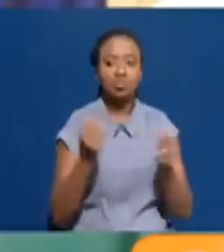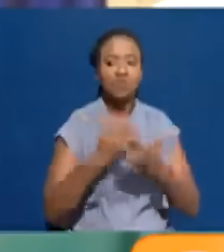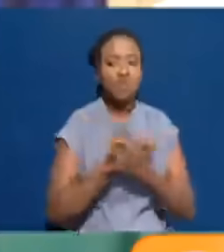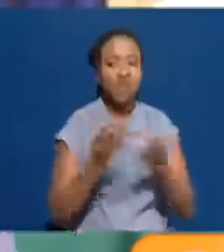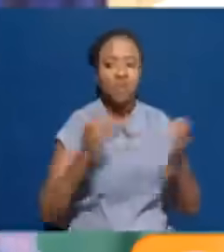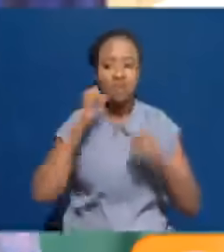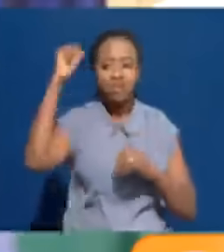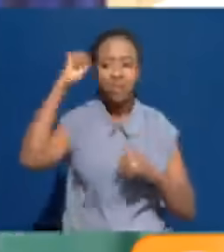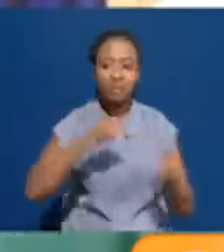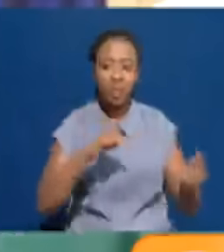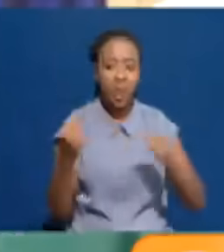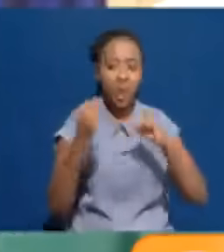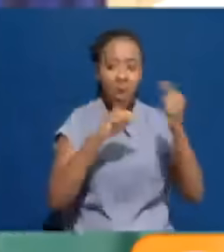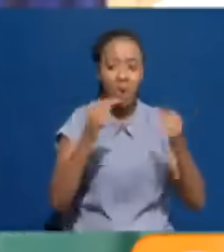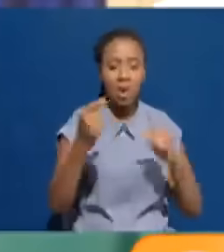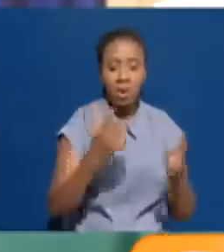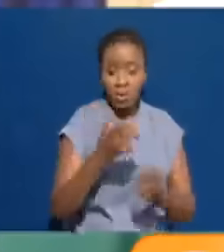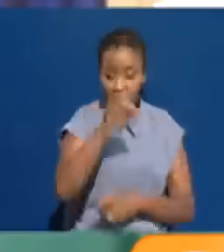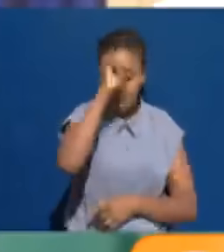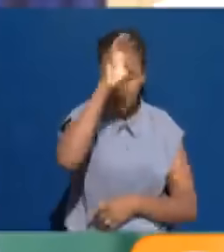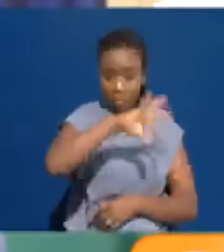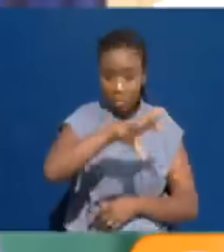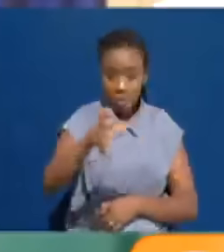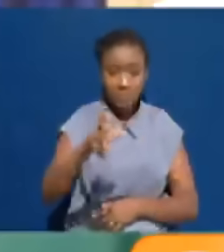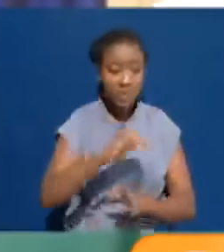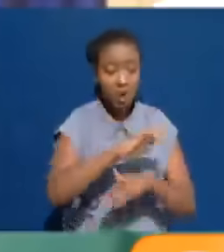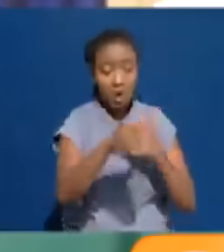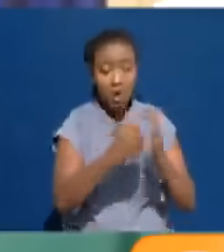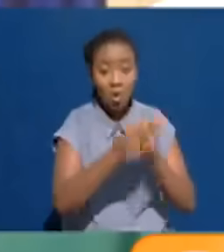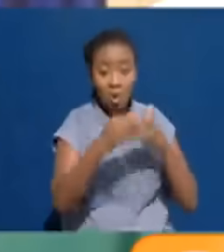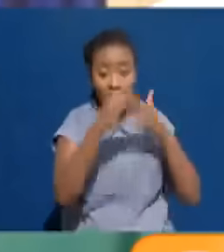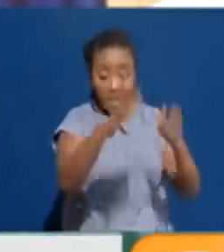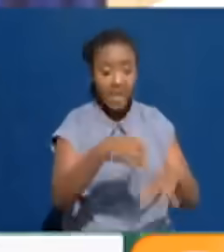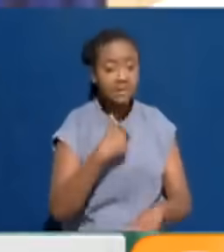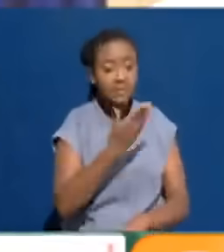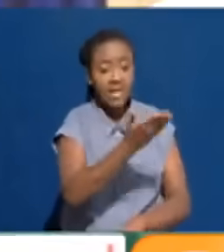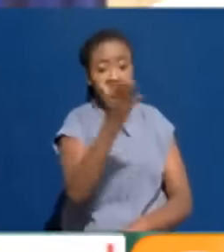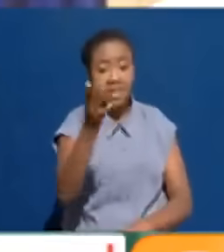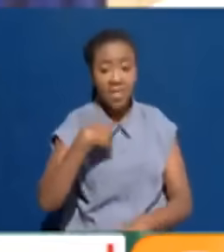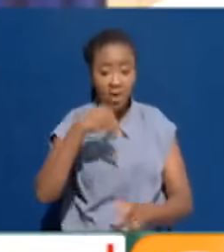Hao viongozi wote tulichaguliwa one ticket. Nimewaita kesho.